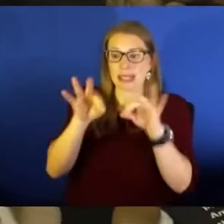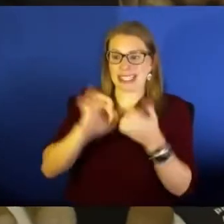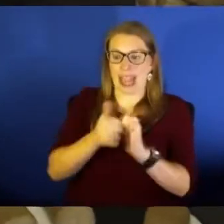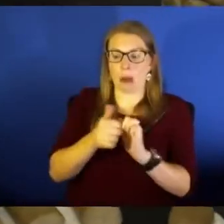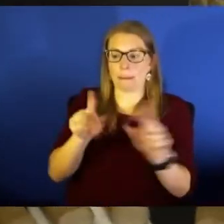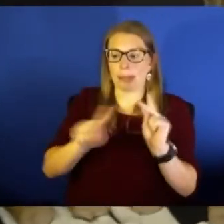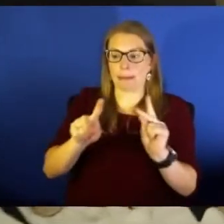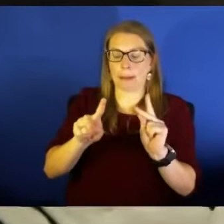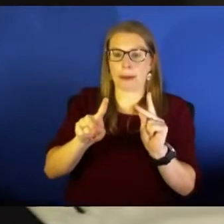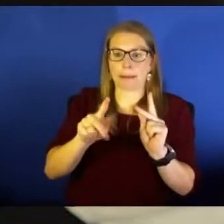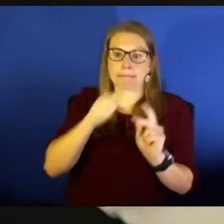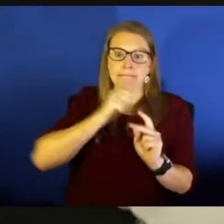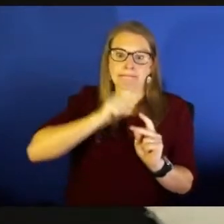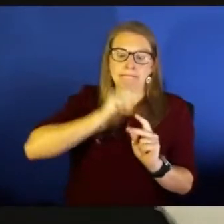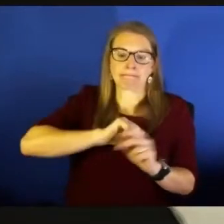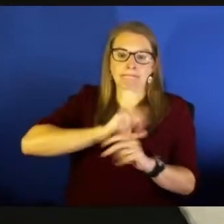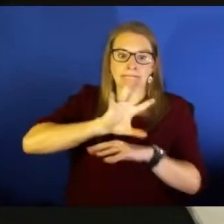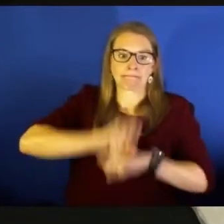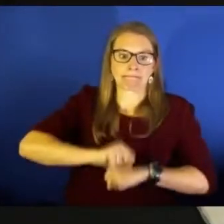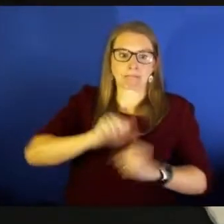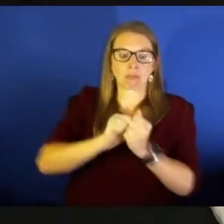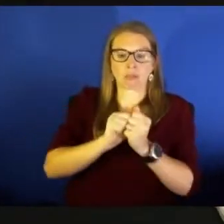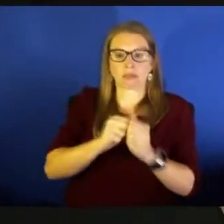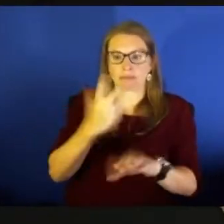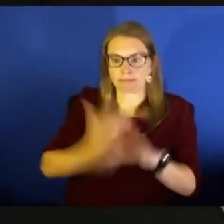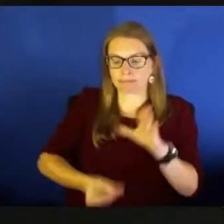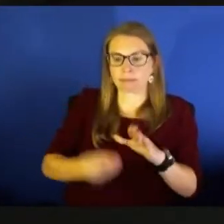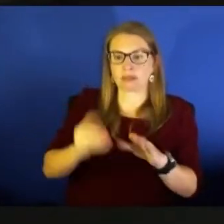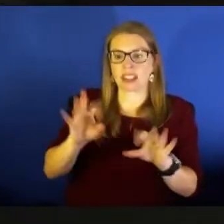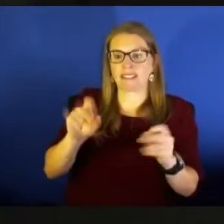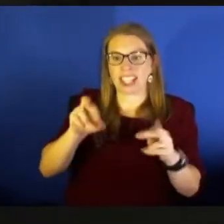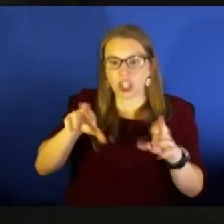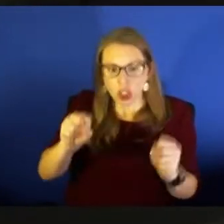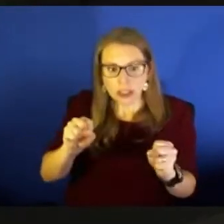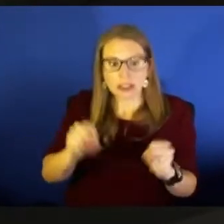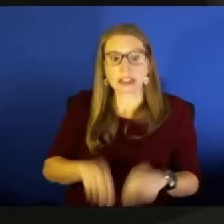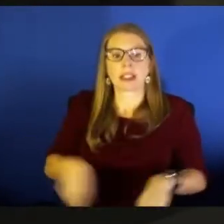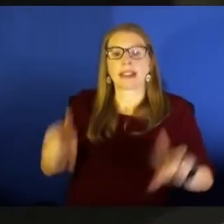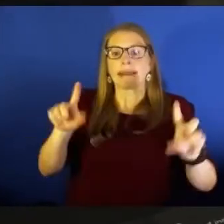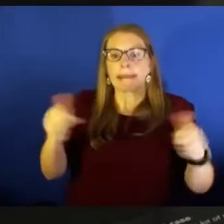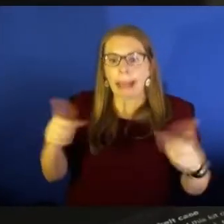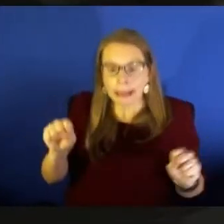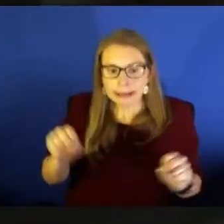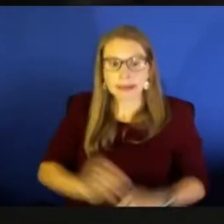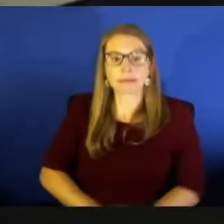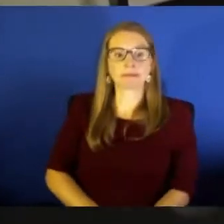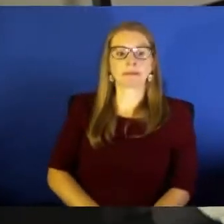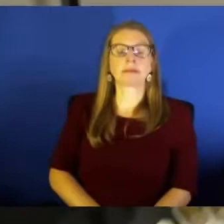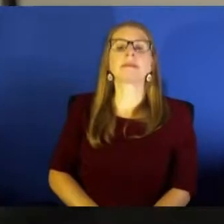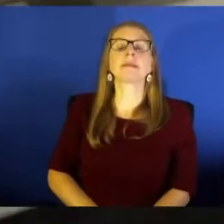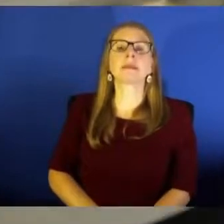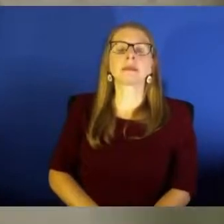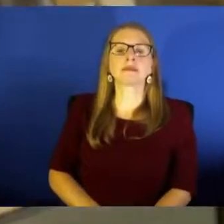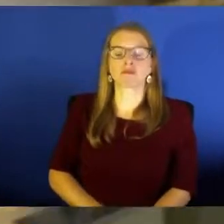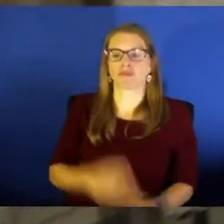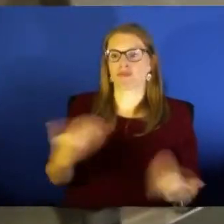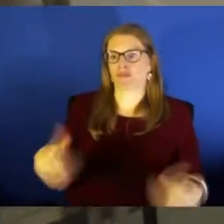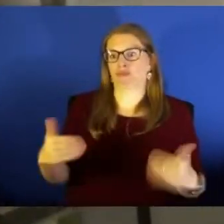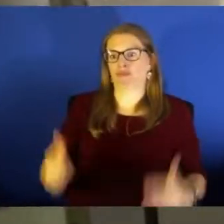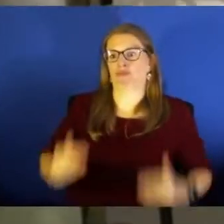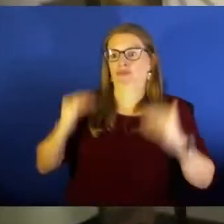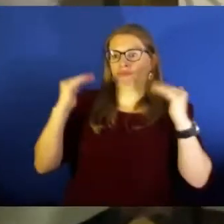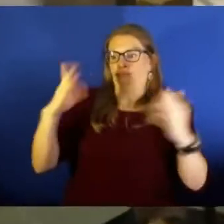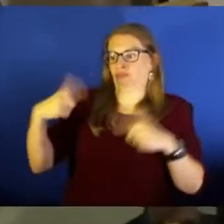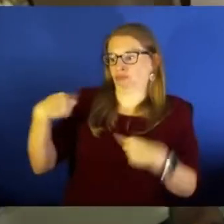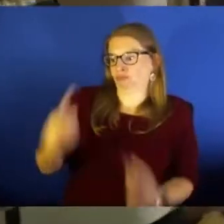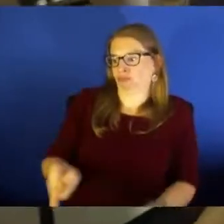with loss of limbs, of fingers, of legs, and so on. And just really shows how advanced we've come. I want to walk down here just a little bit and see